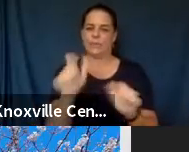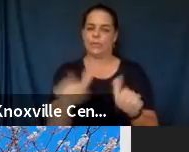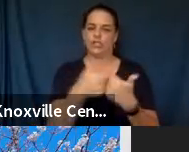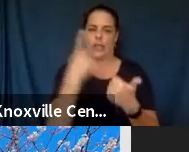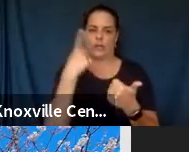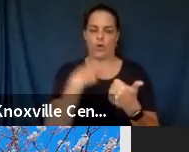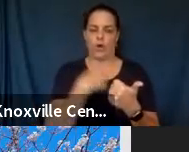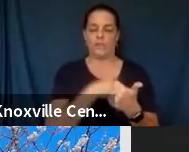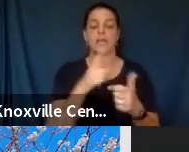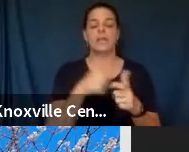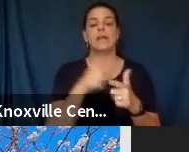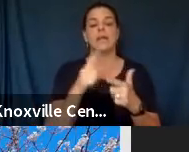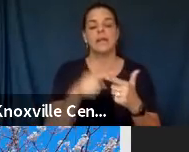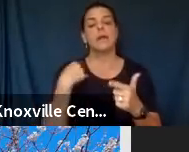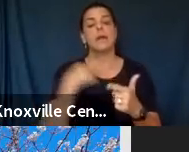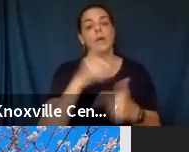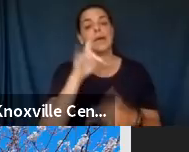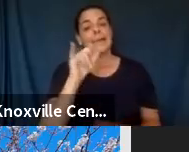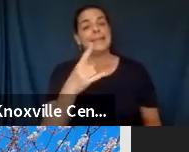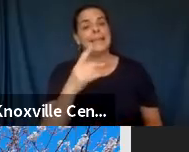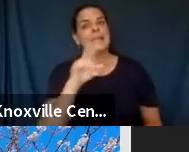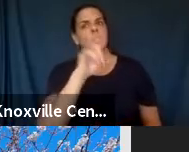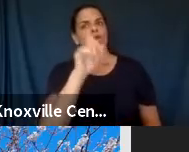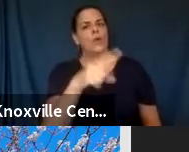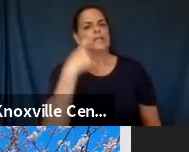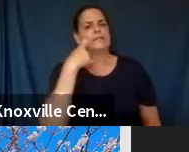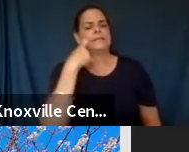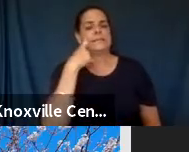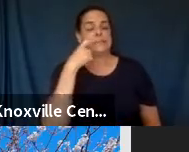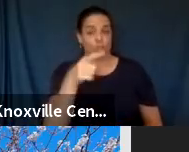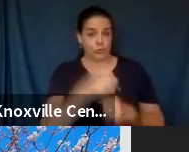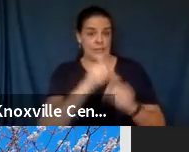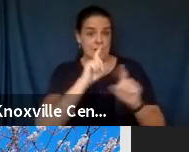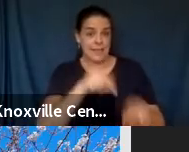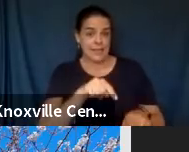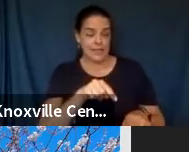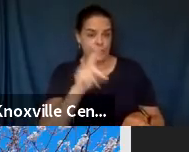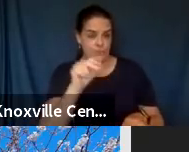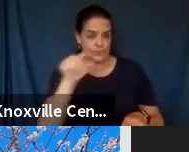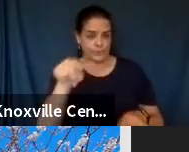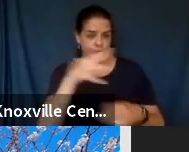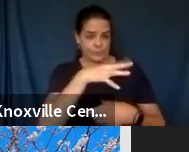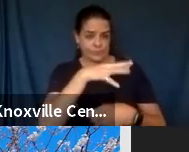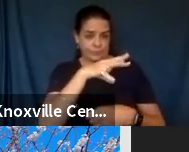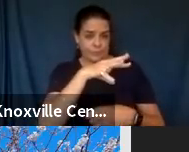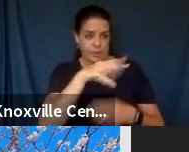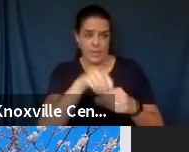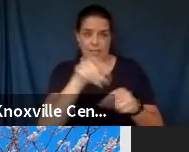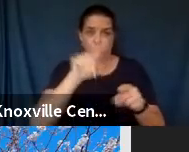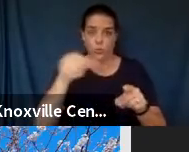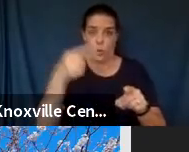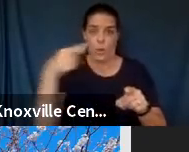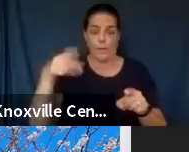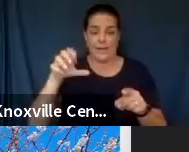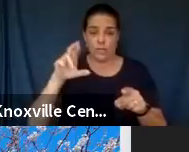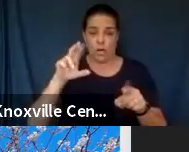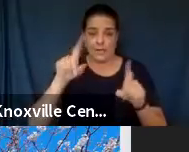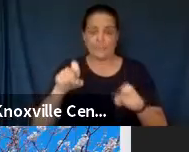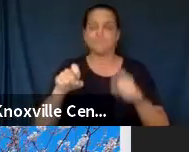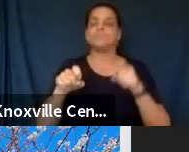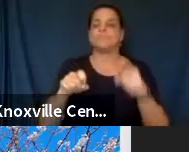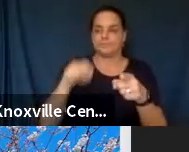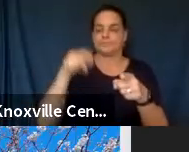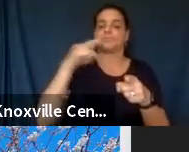Okay. And then we did have a question earlier, and did you get an answer? Is this just PCR tests? This is just PCR. And this is